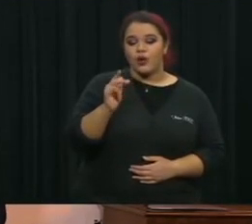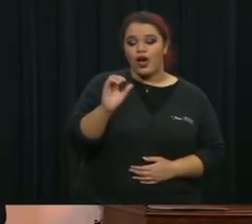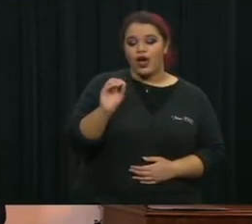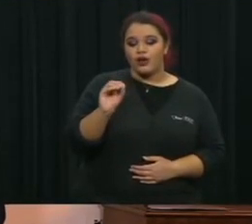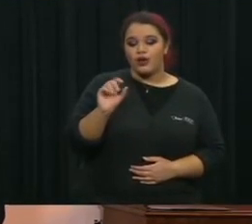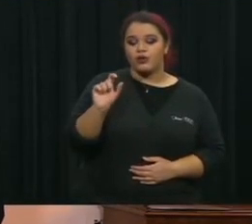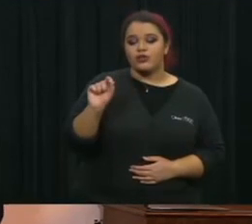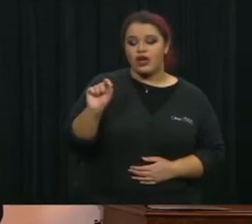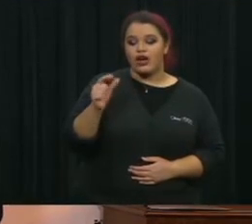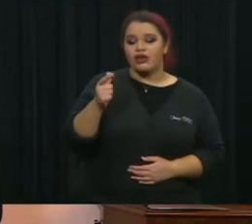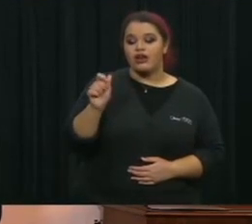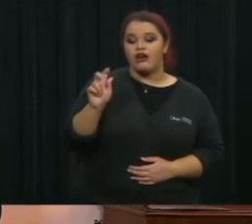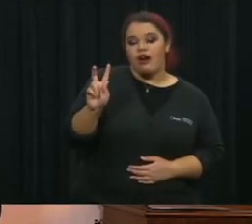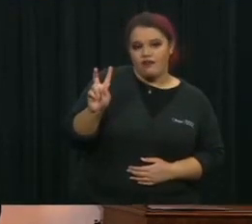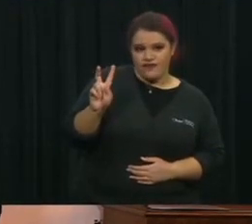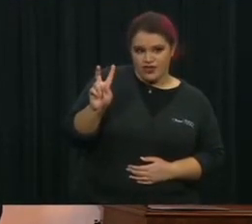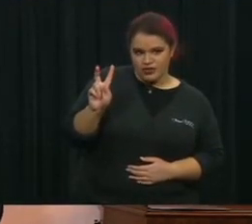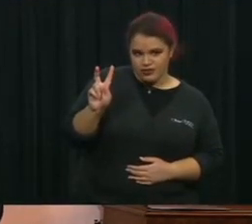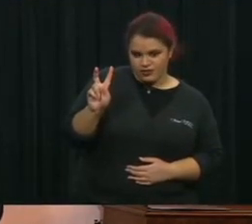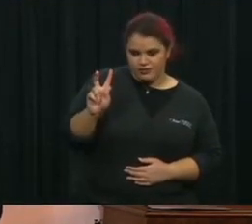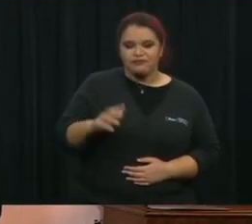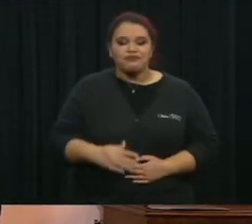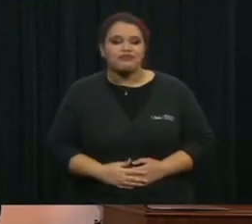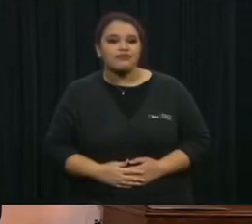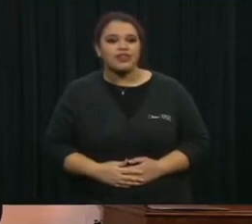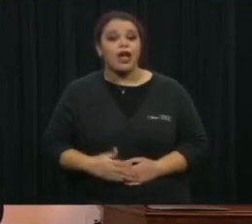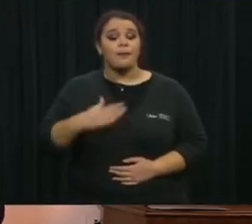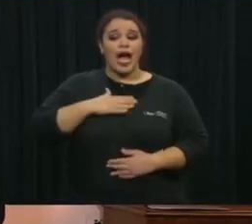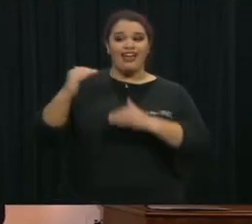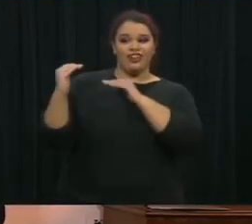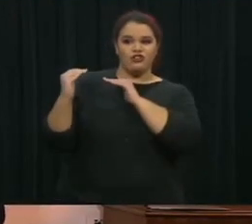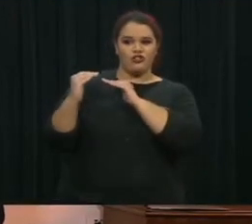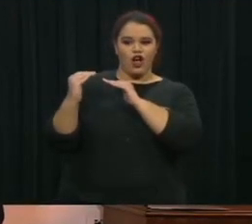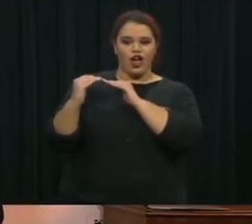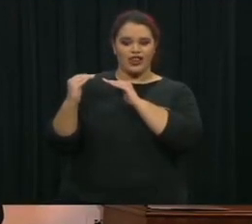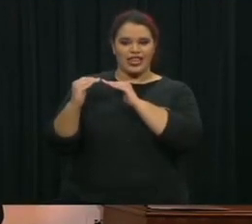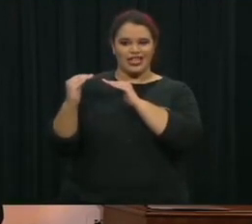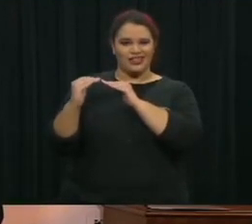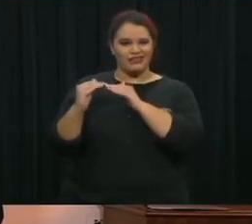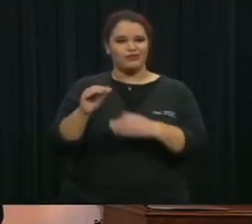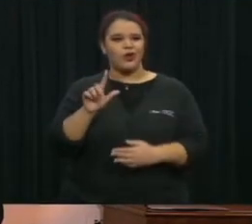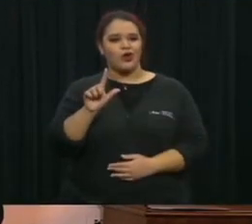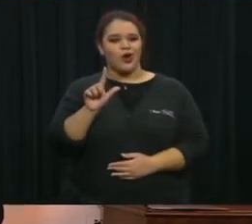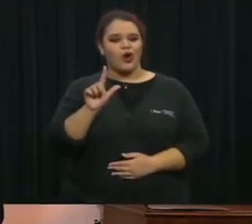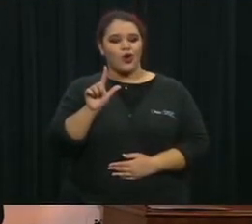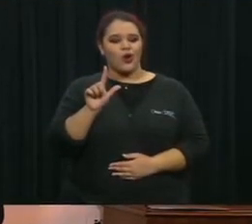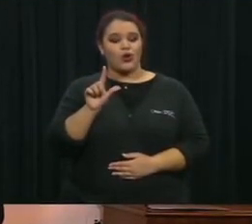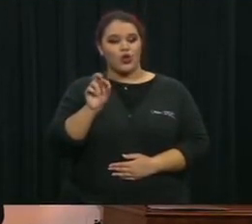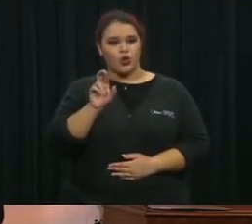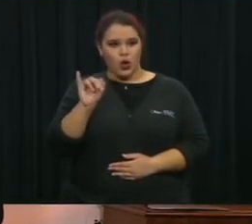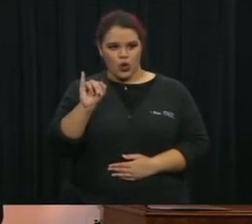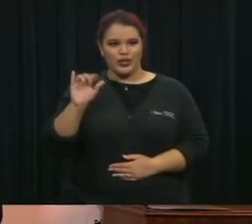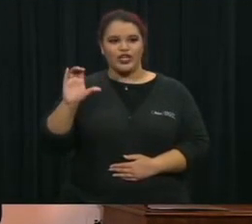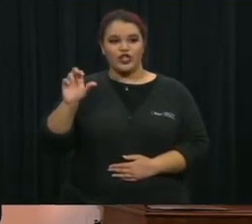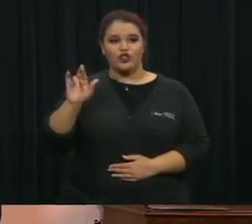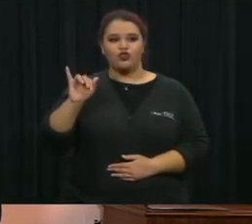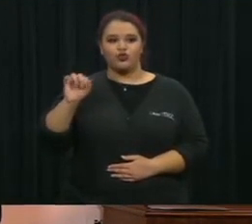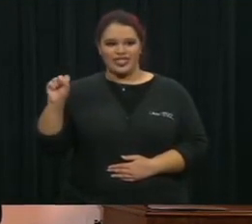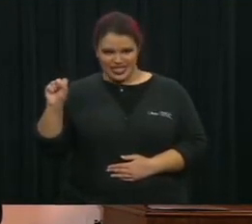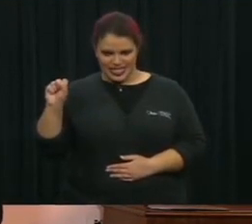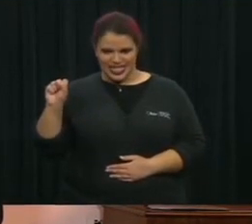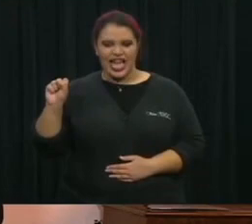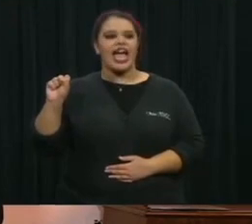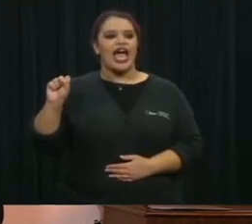health and addiction, Lori Chris, was here once before and gave some great tips, and she's going to be collecting those. I think the folks out there